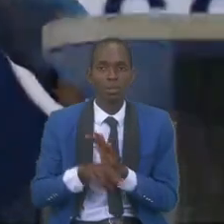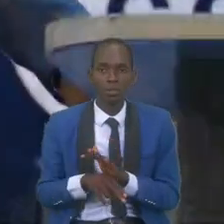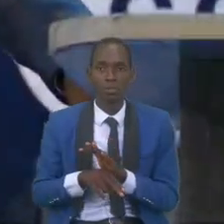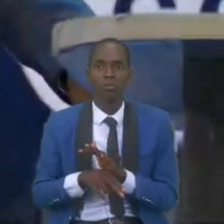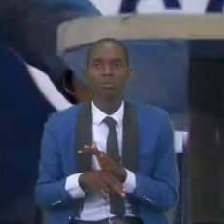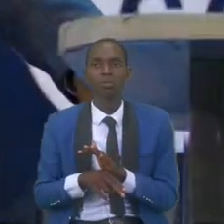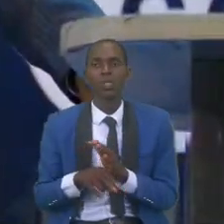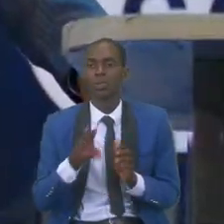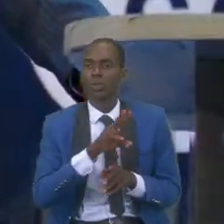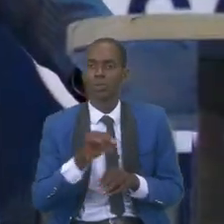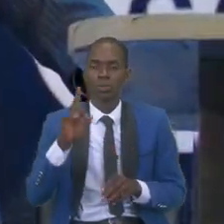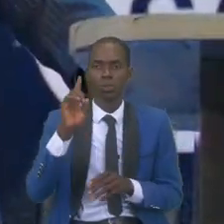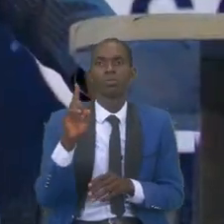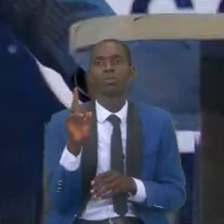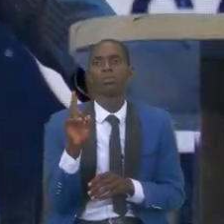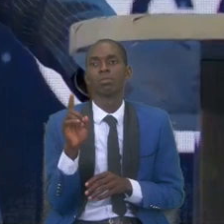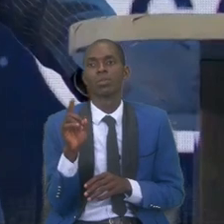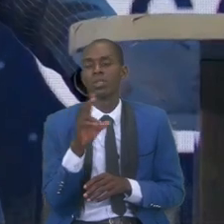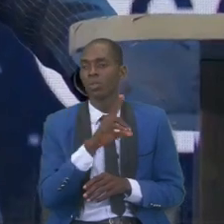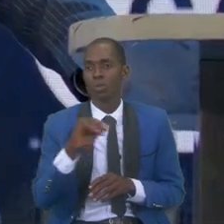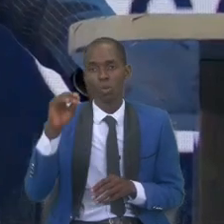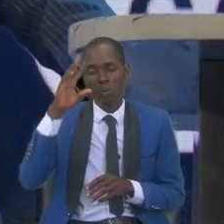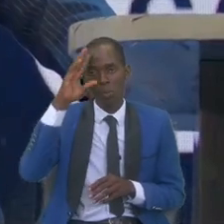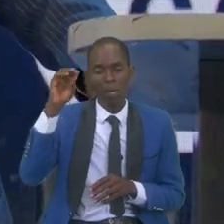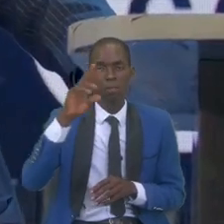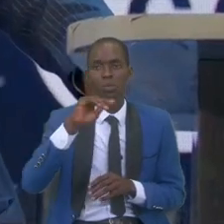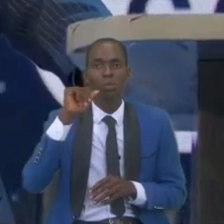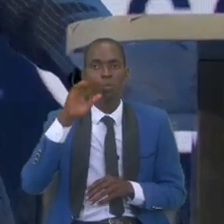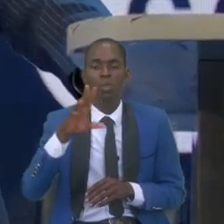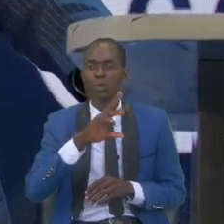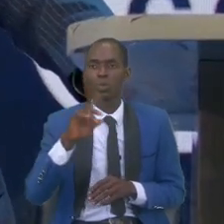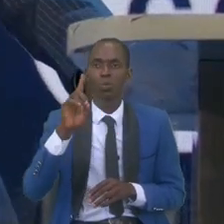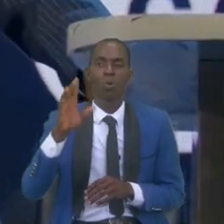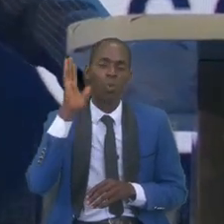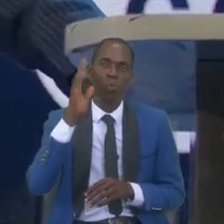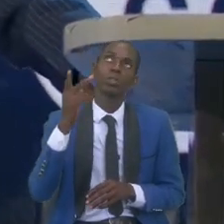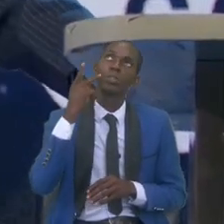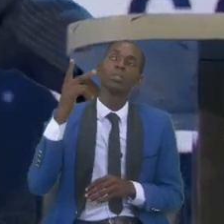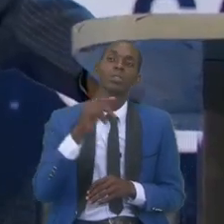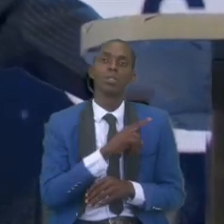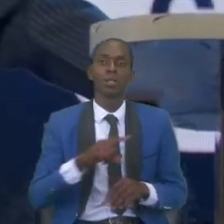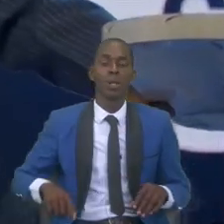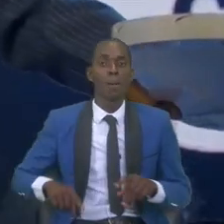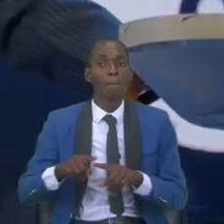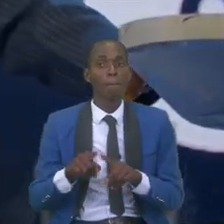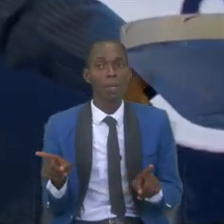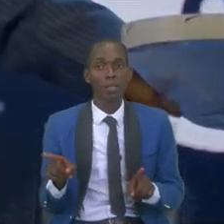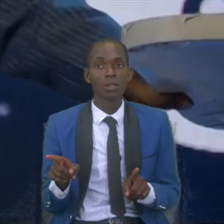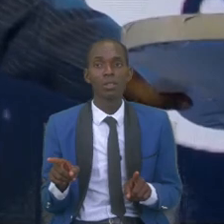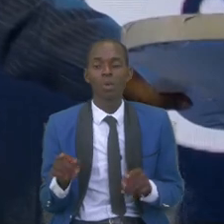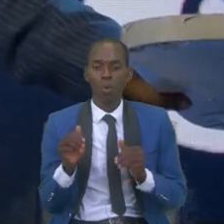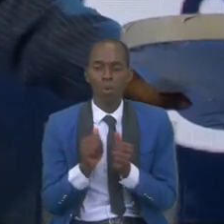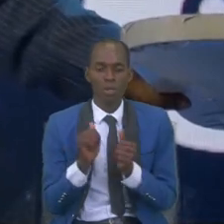no man, no woman, no one will see the Lord. But with that